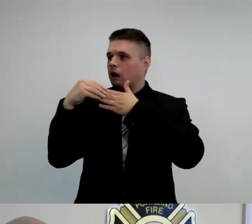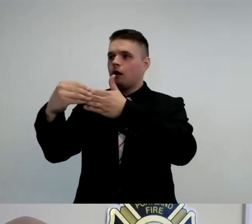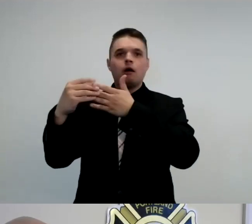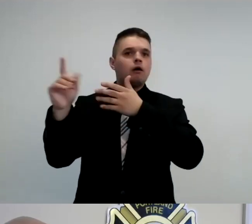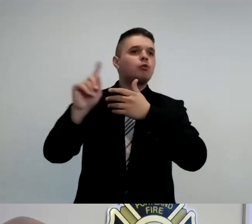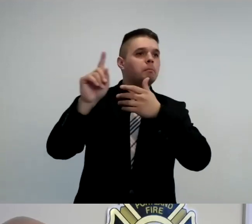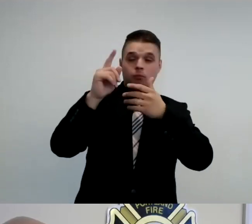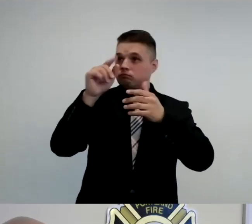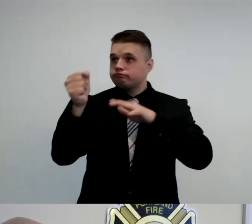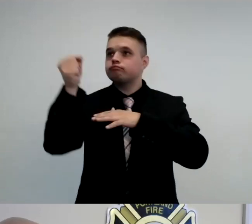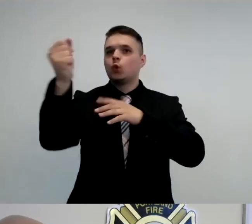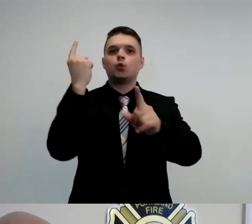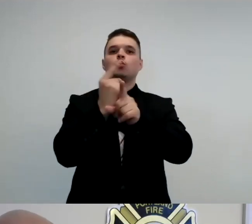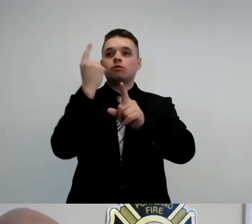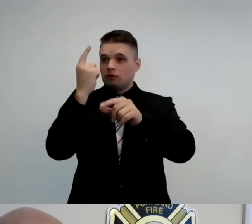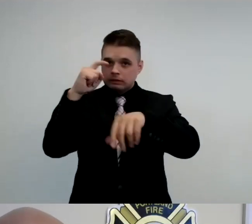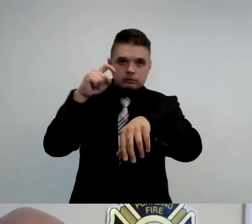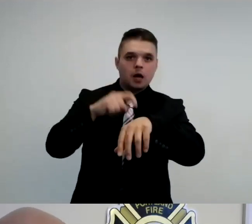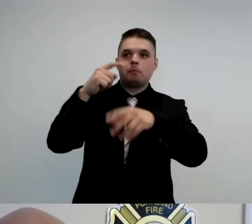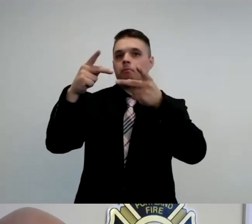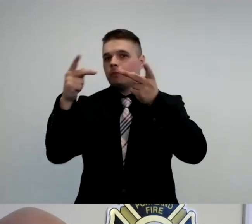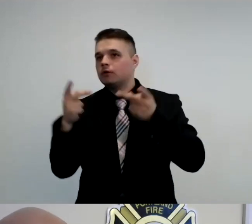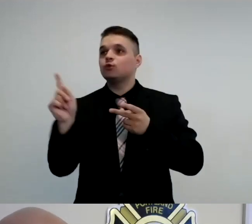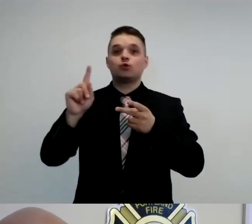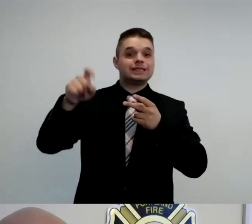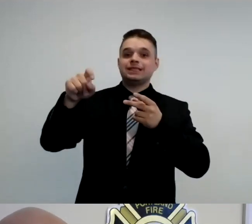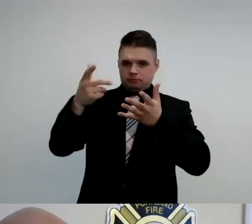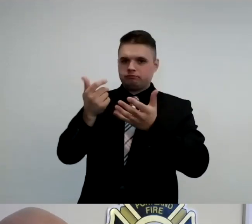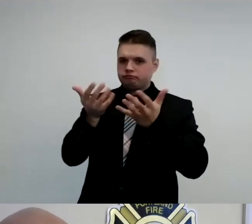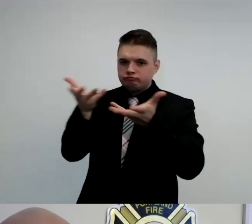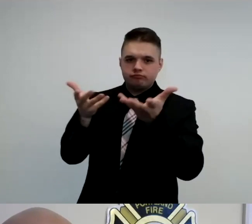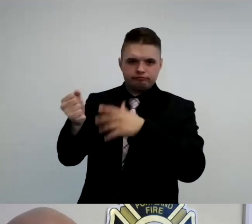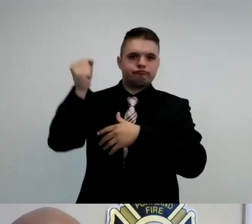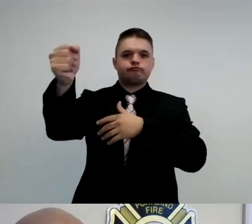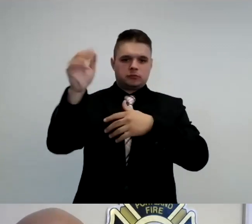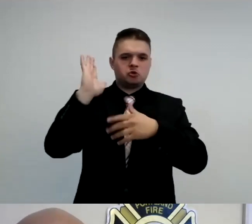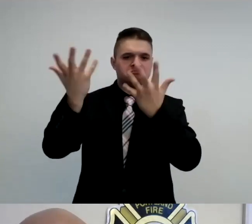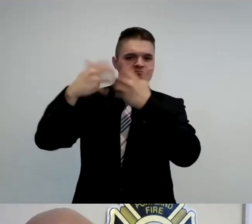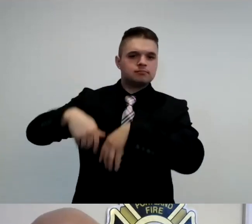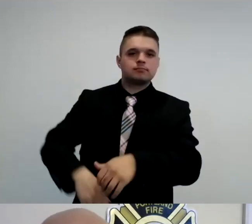the greatest in need. So with that, I'm going to actually